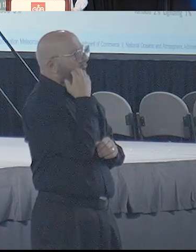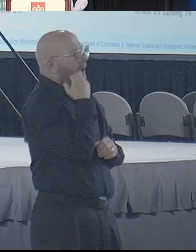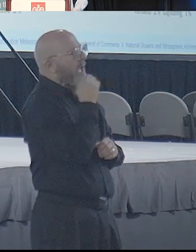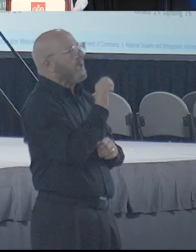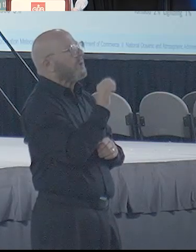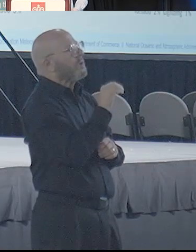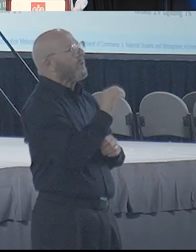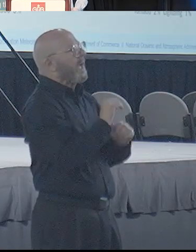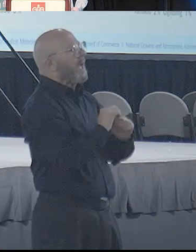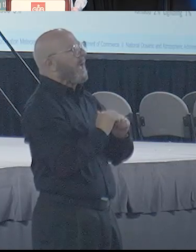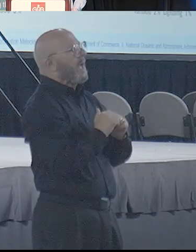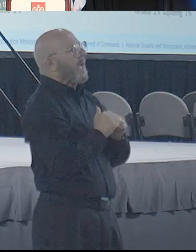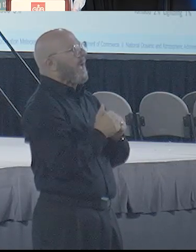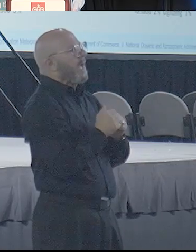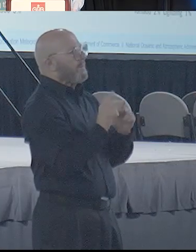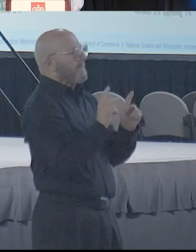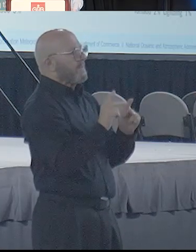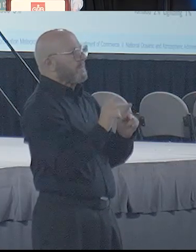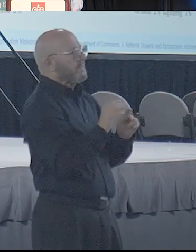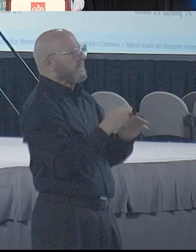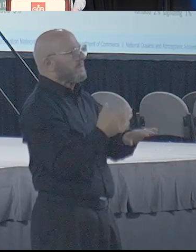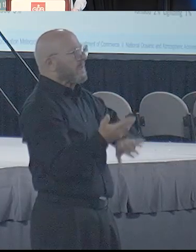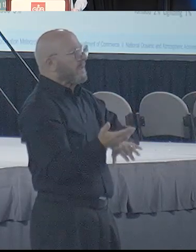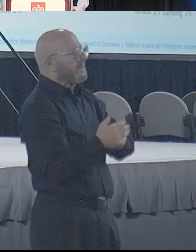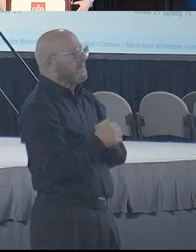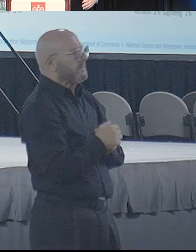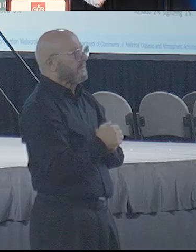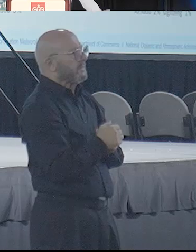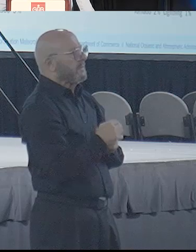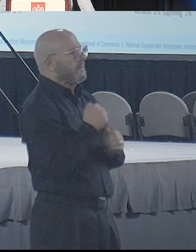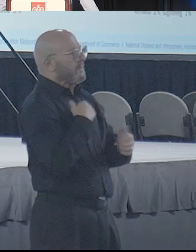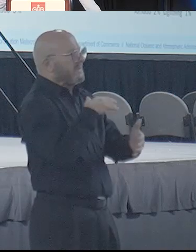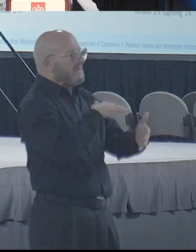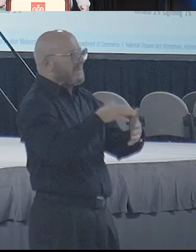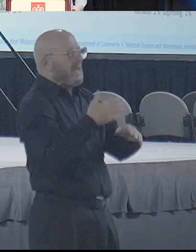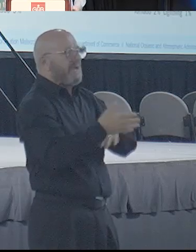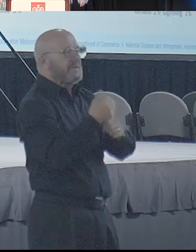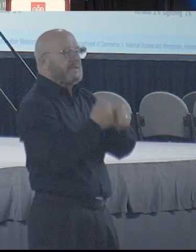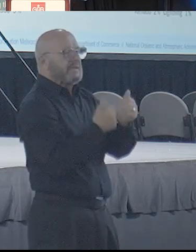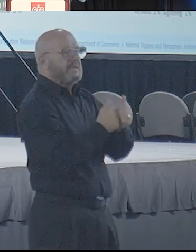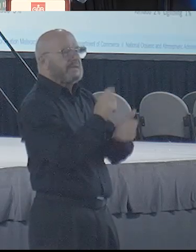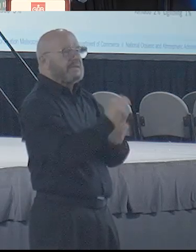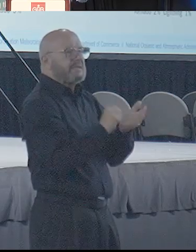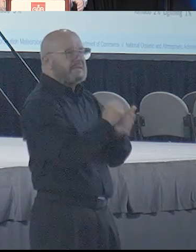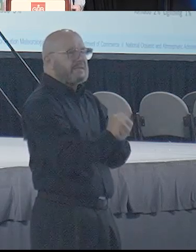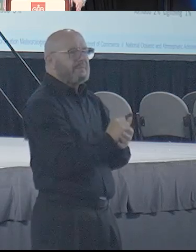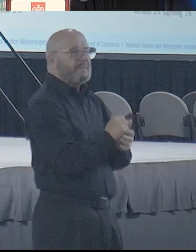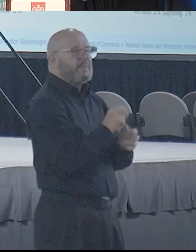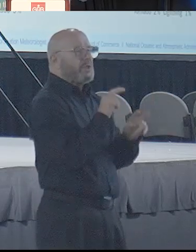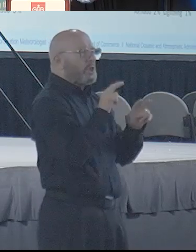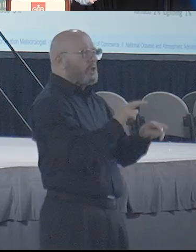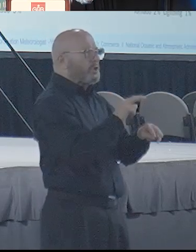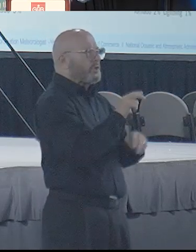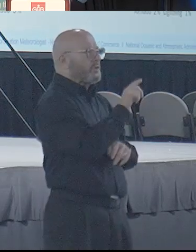So how are people dying from tropical cyclones? This is another thing we study after every season. We study it in periods of time. If you